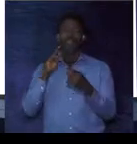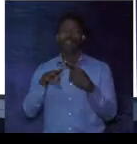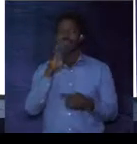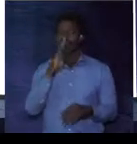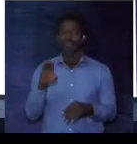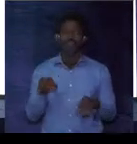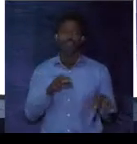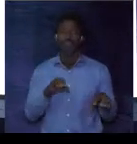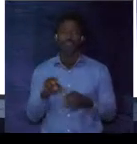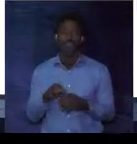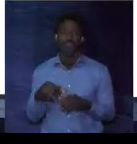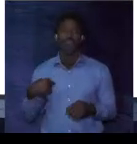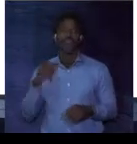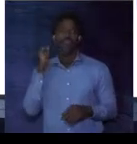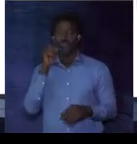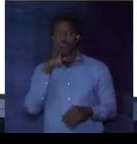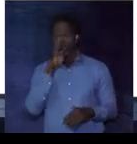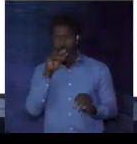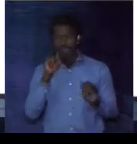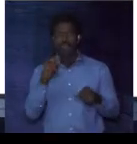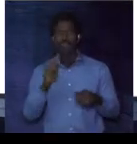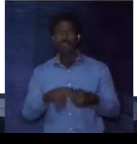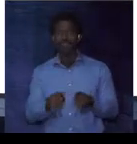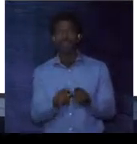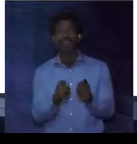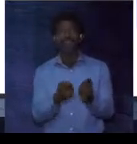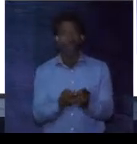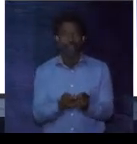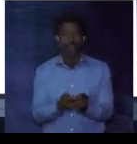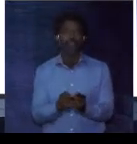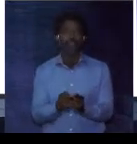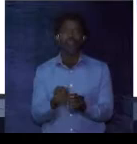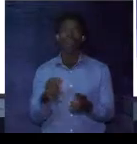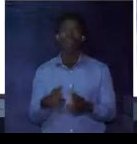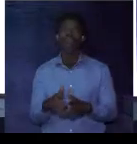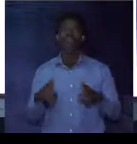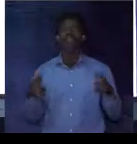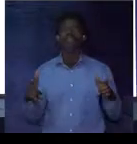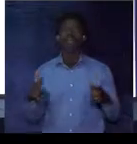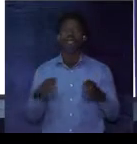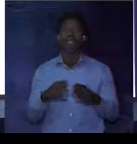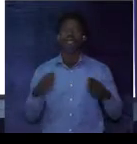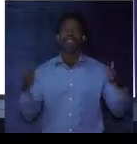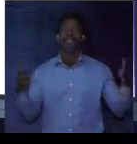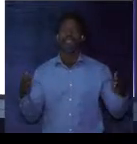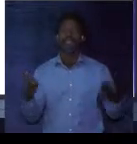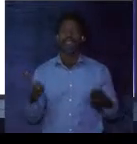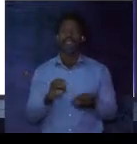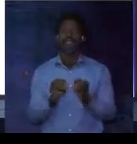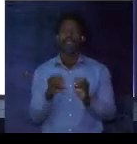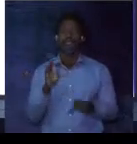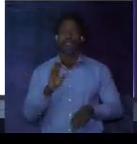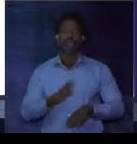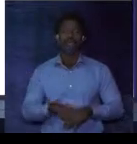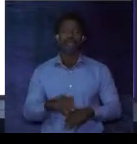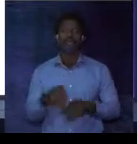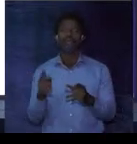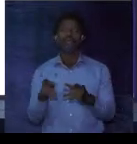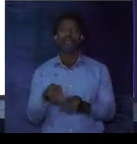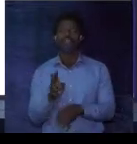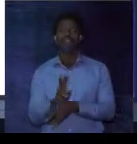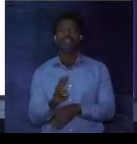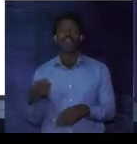do? We should be able to group the digits of large numbers under place values. What does that